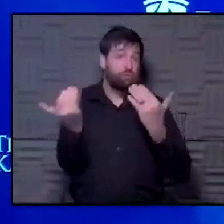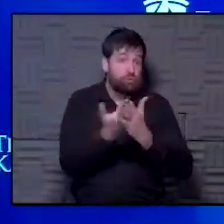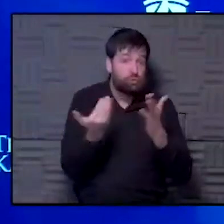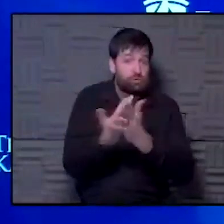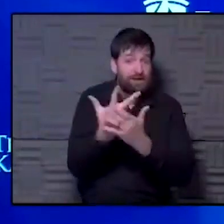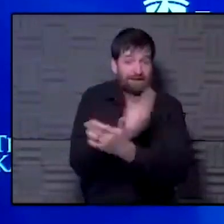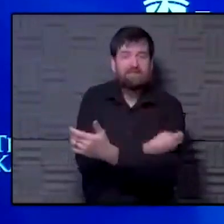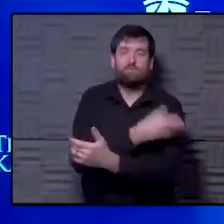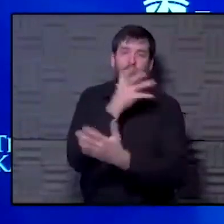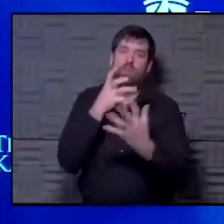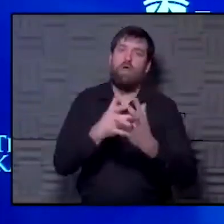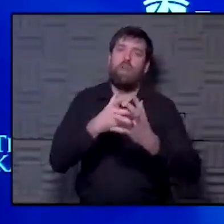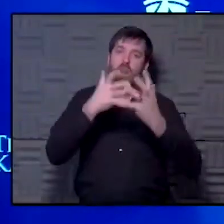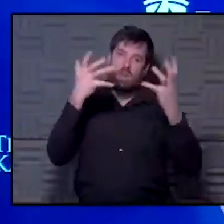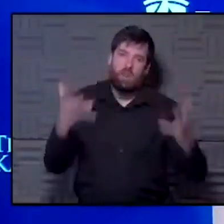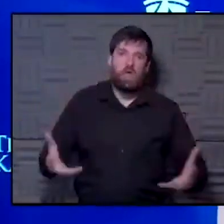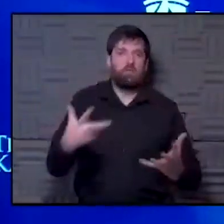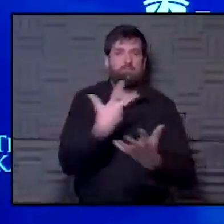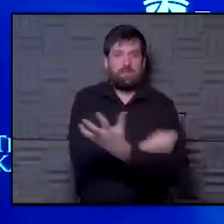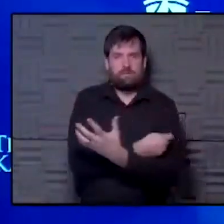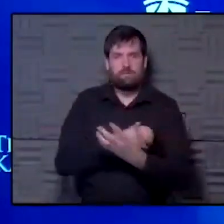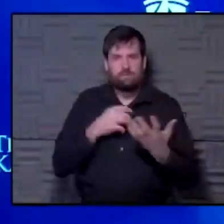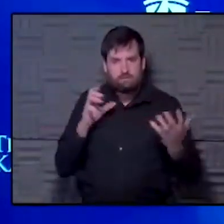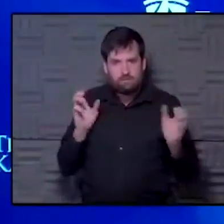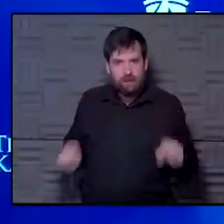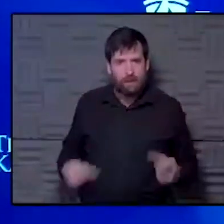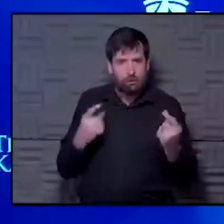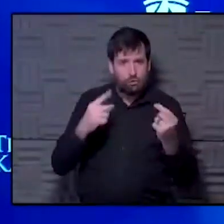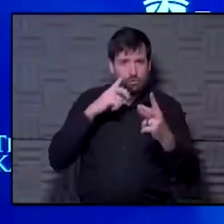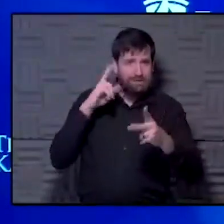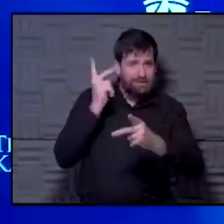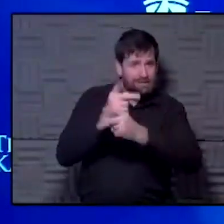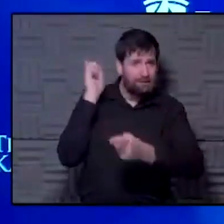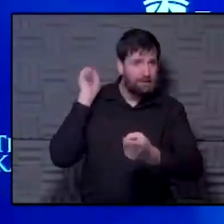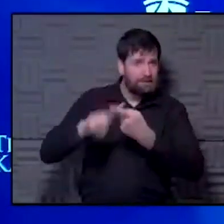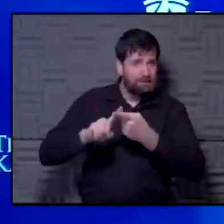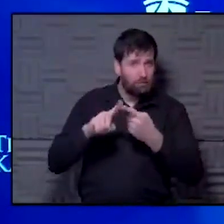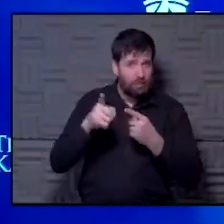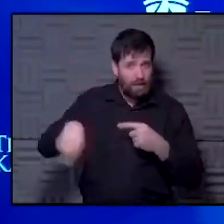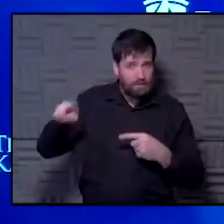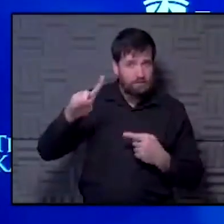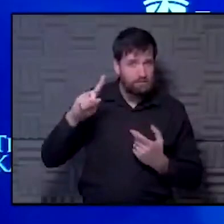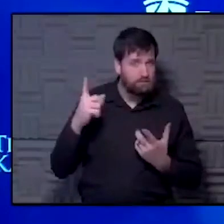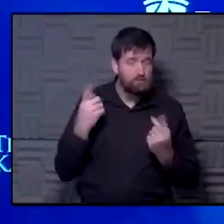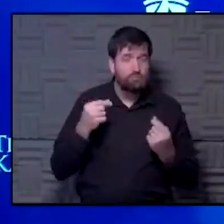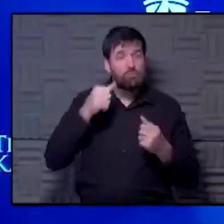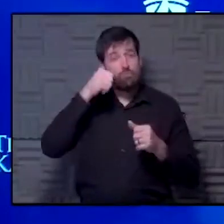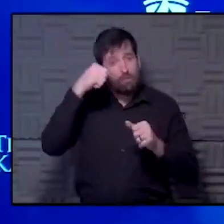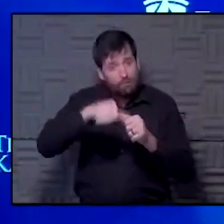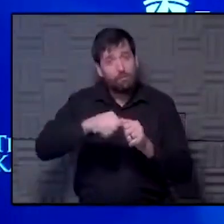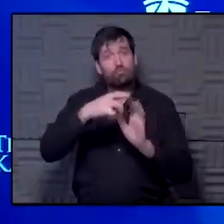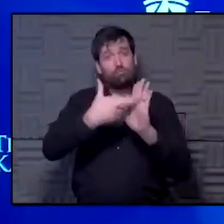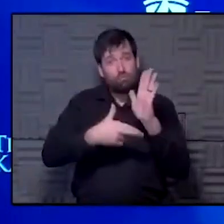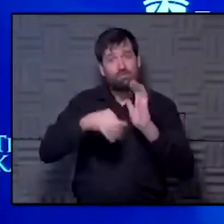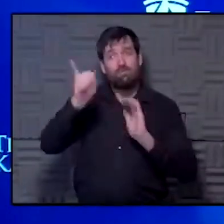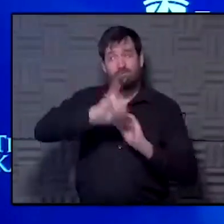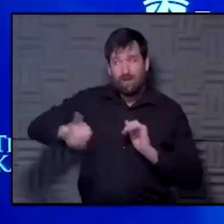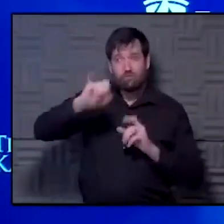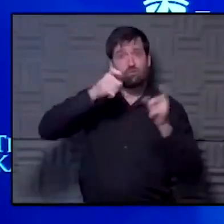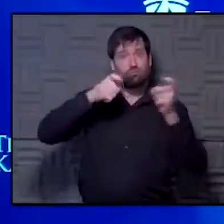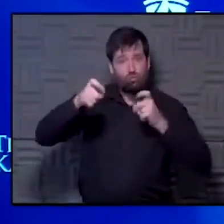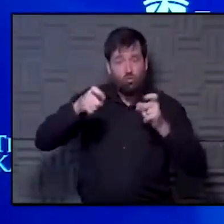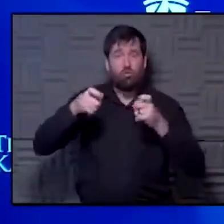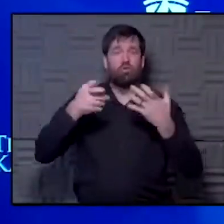going to have a lot of vaccine, and that's going to be good. What can you do to stay safe until the meantime? Remember that the rules of infection prevention